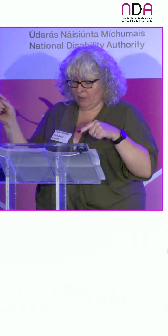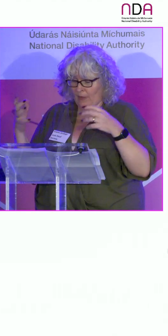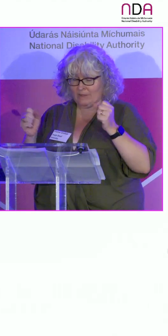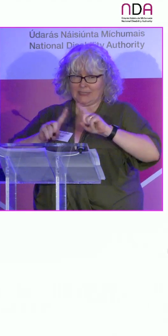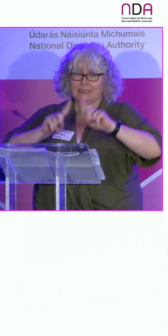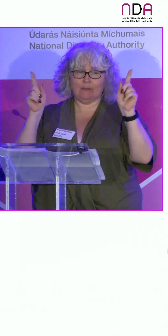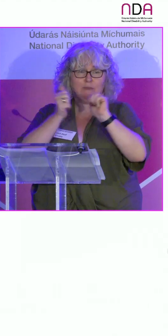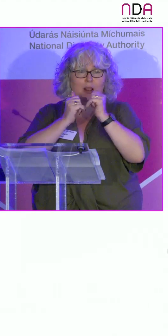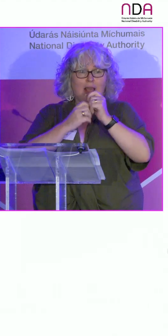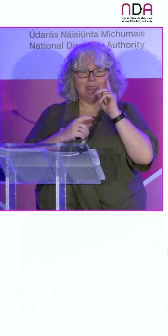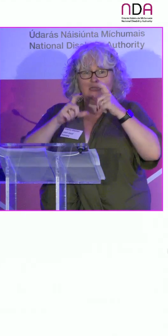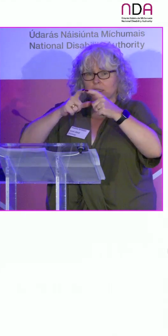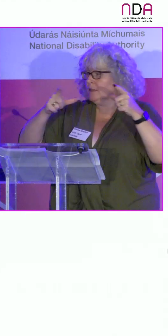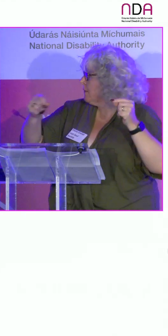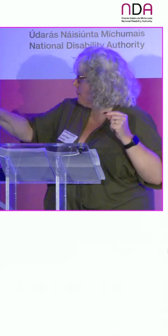Deaf sports.